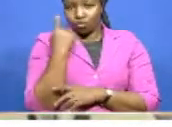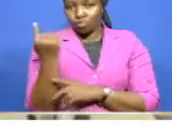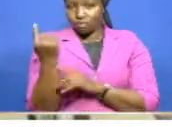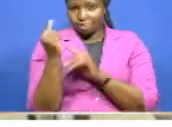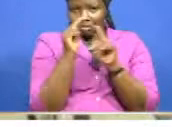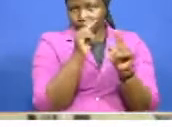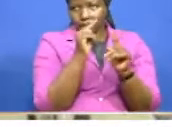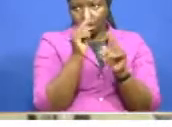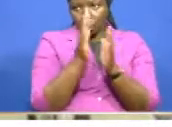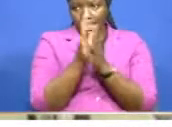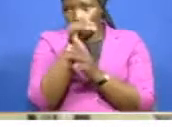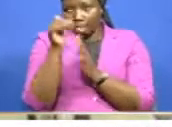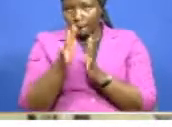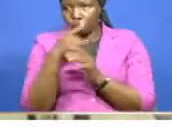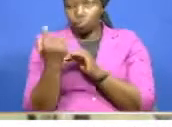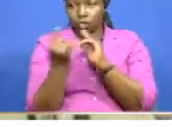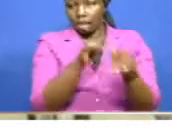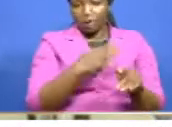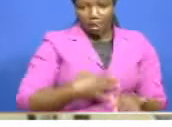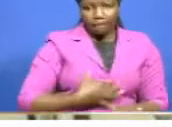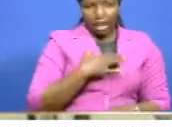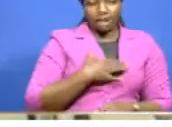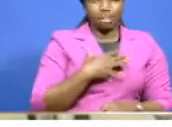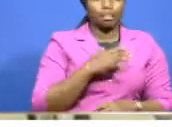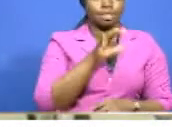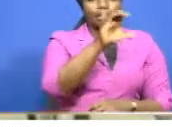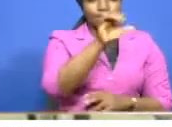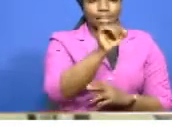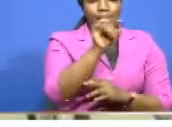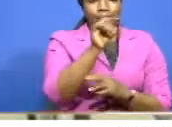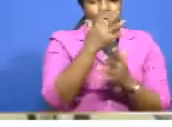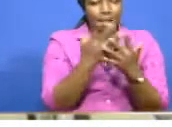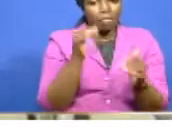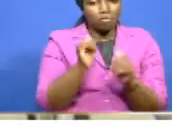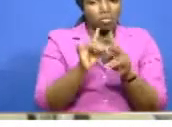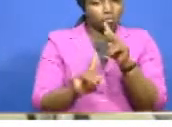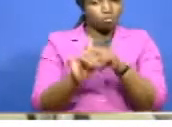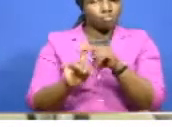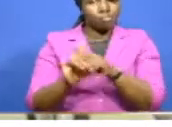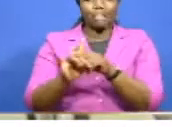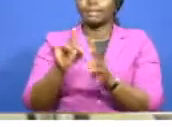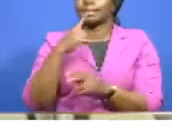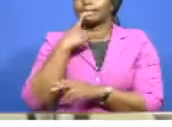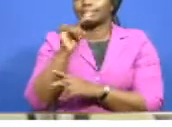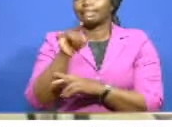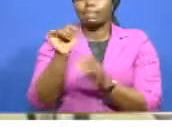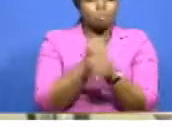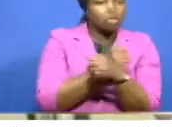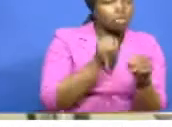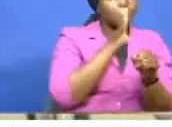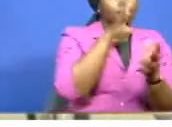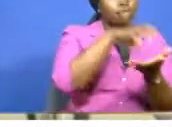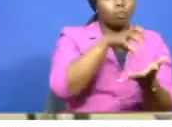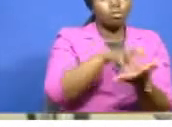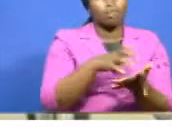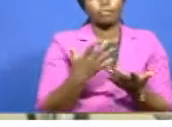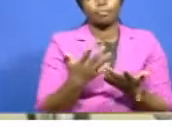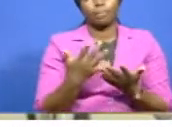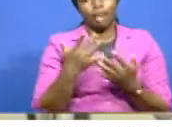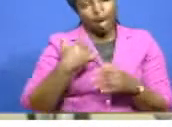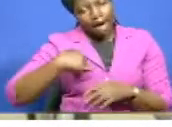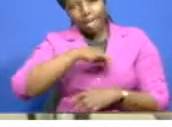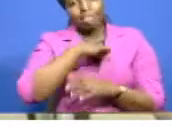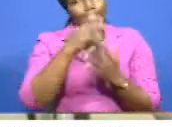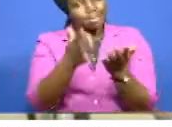Waziri. And this is one of the key things that was, quite astounding. And he said, this cannot be the situation. We need to